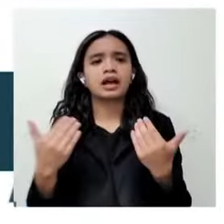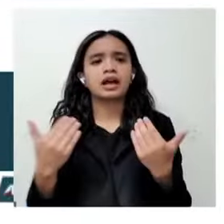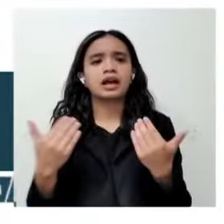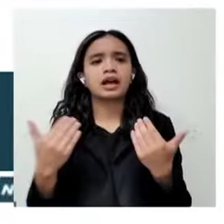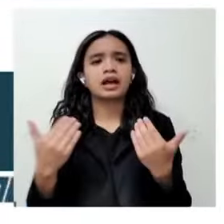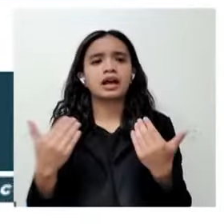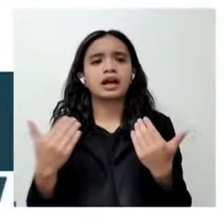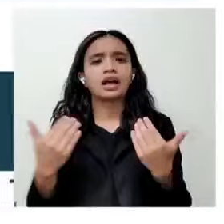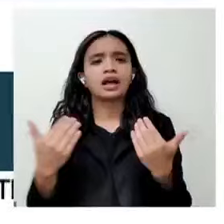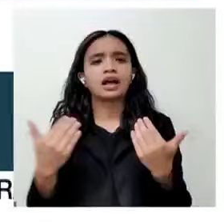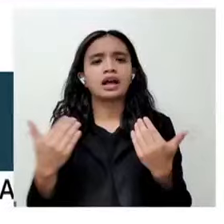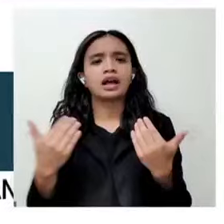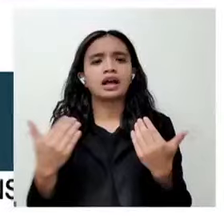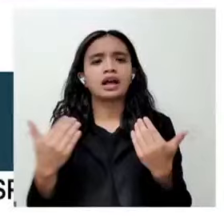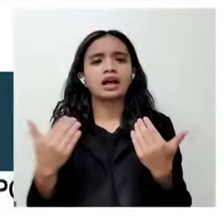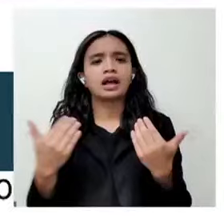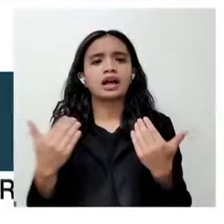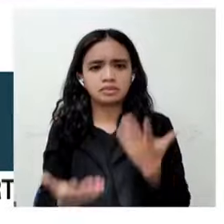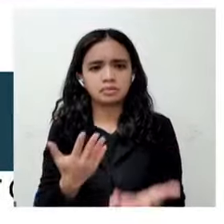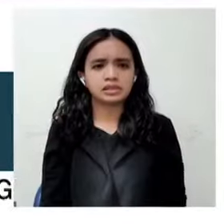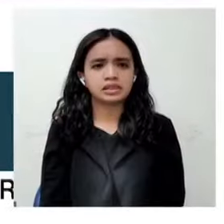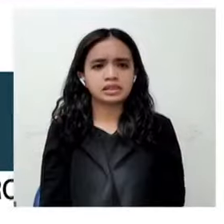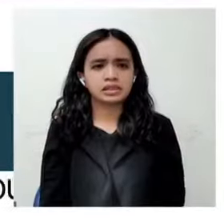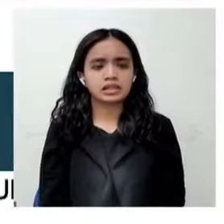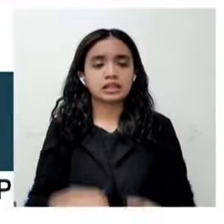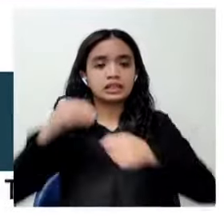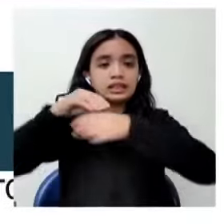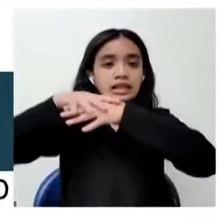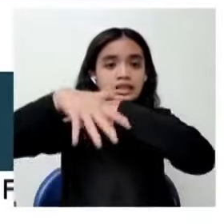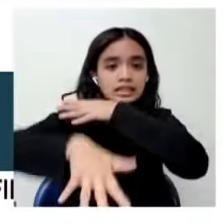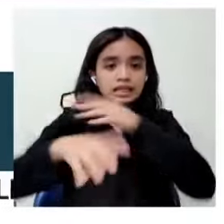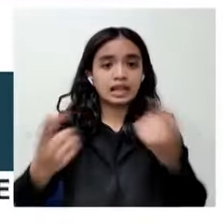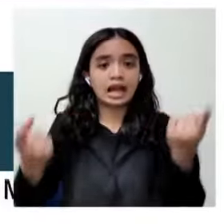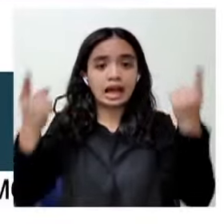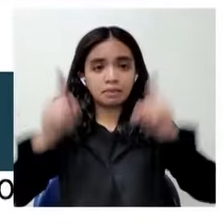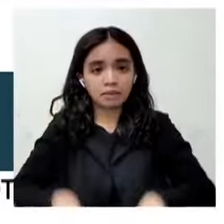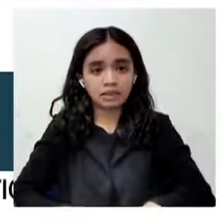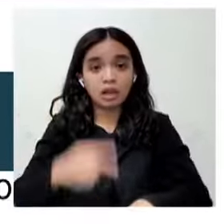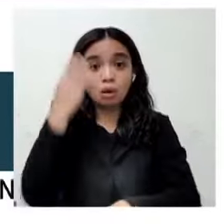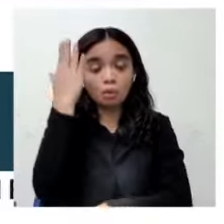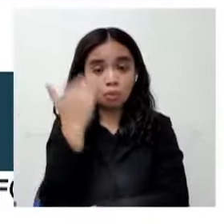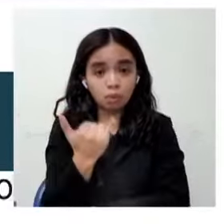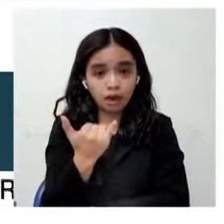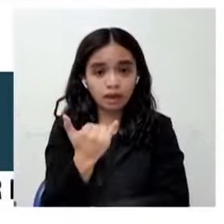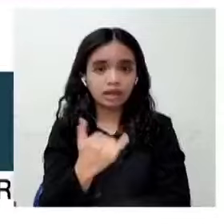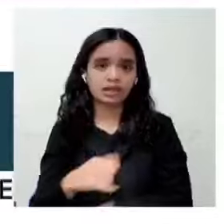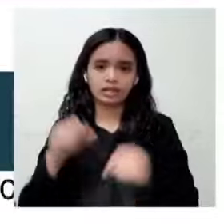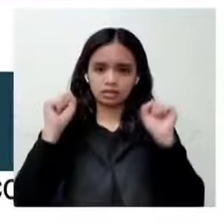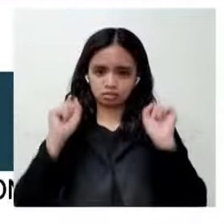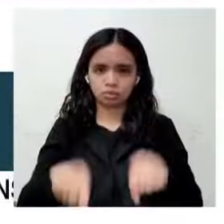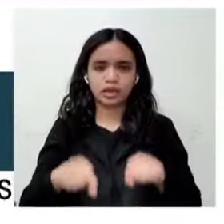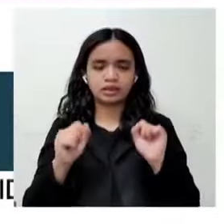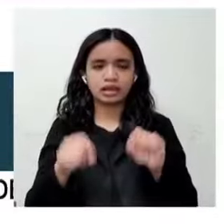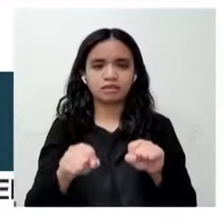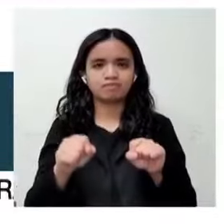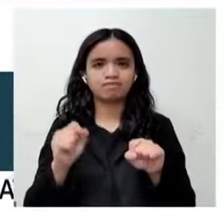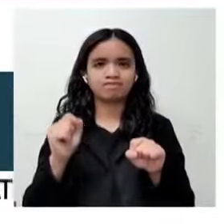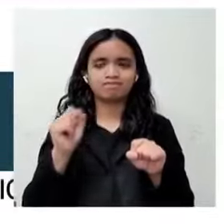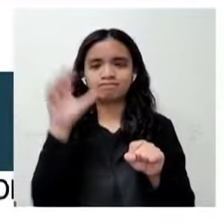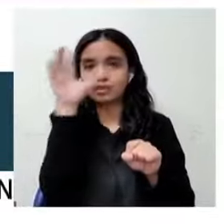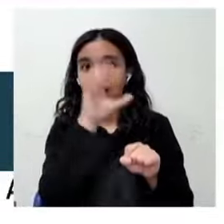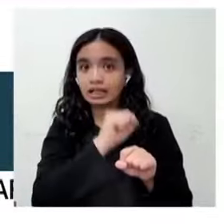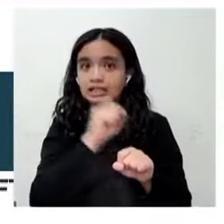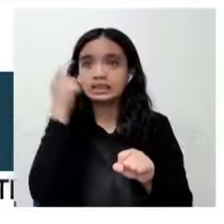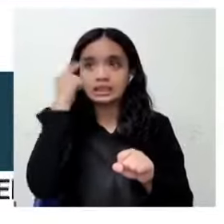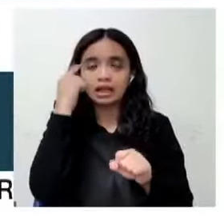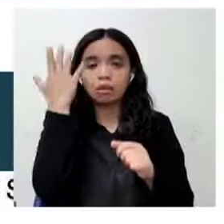a landslide that may happen, because these are things that can be predicted because of the saturation